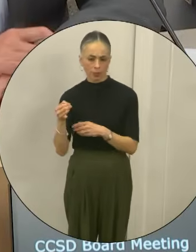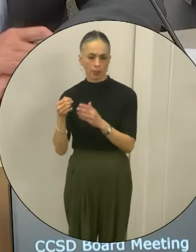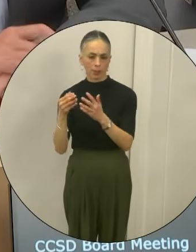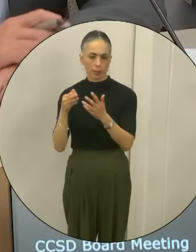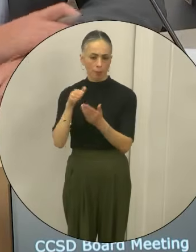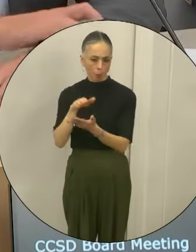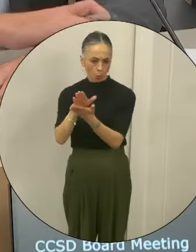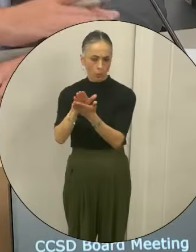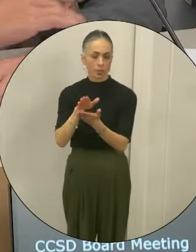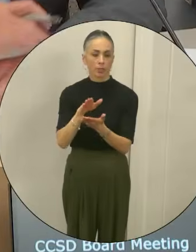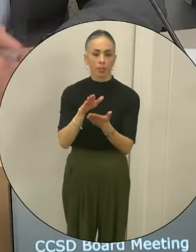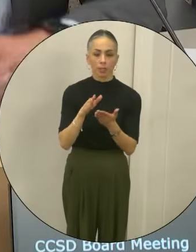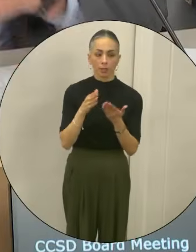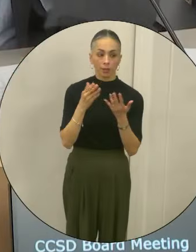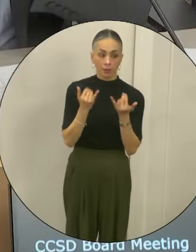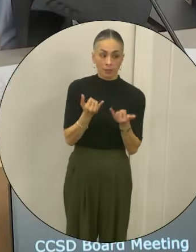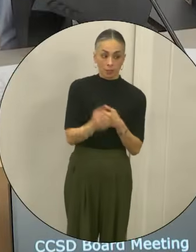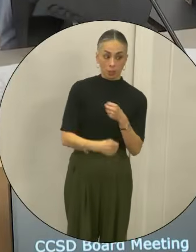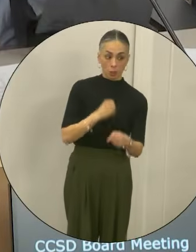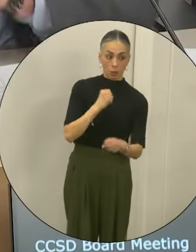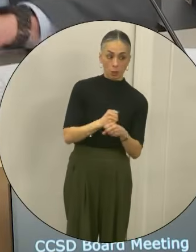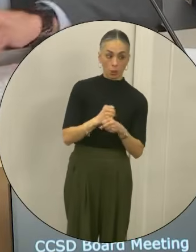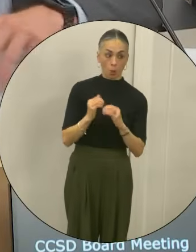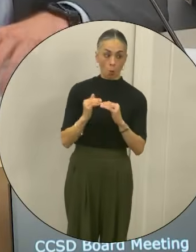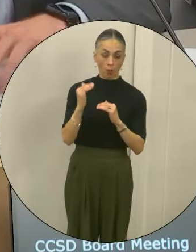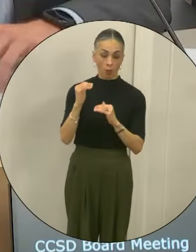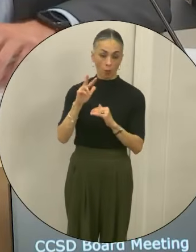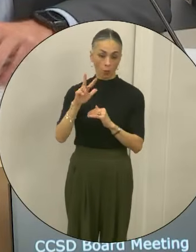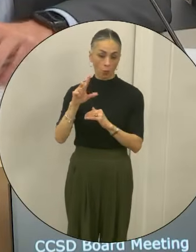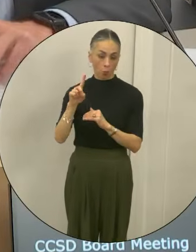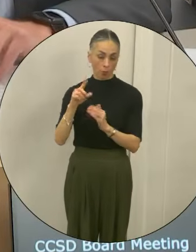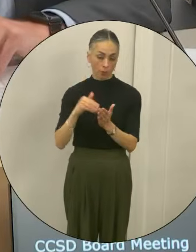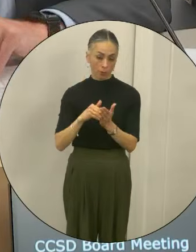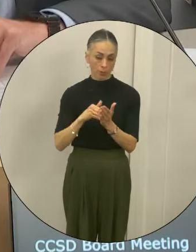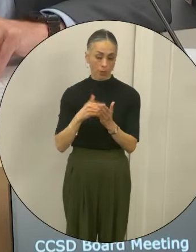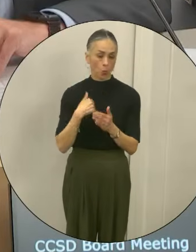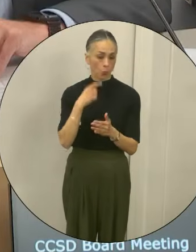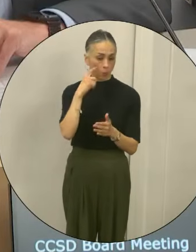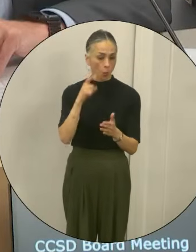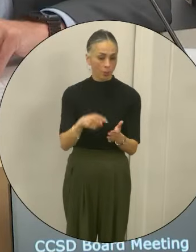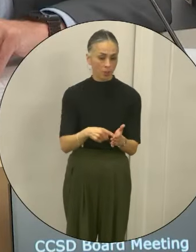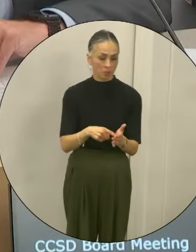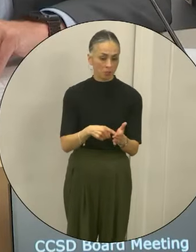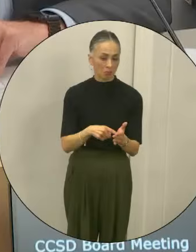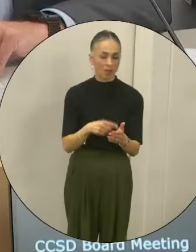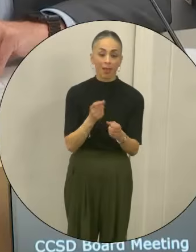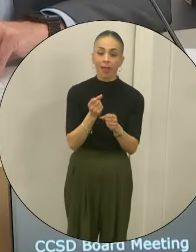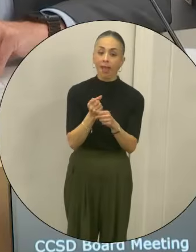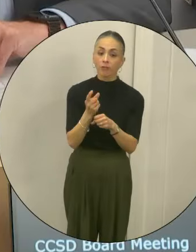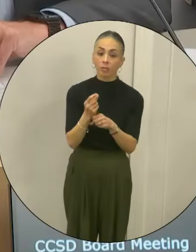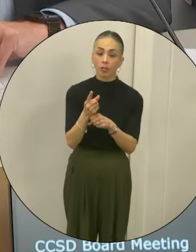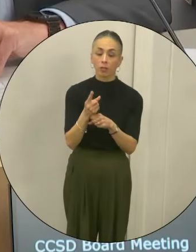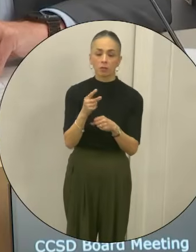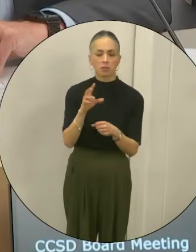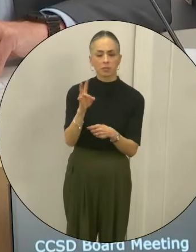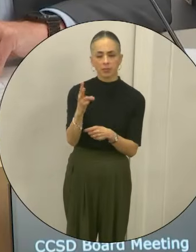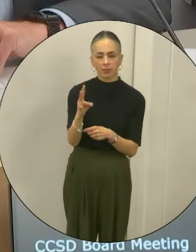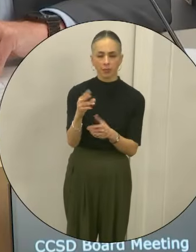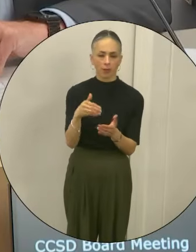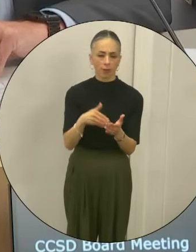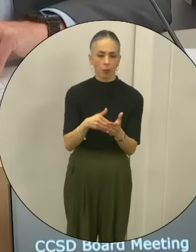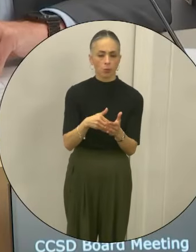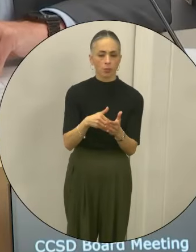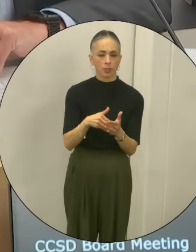we utilized. This year, we're over 31,000. We noticed that every year we've had about